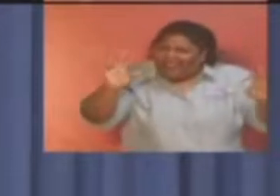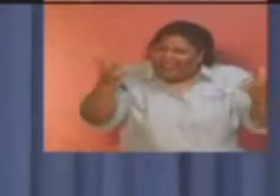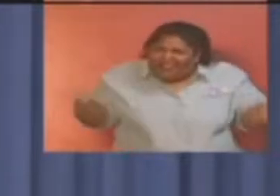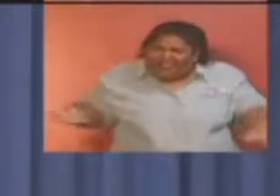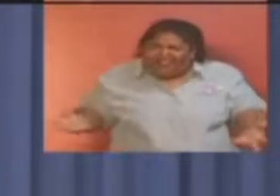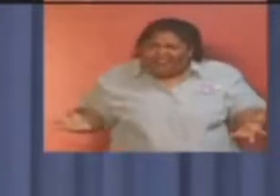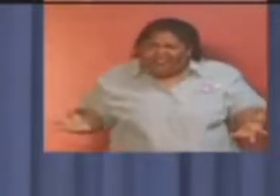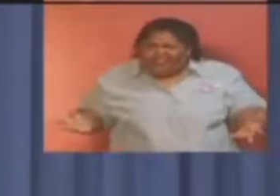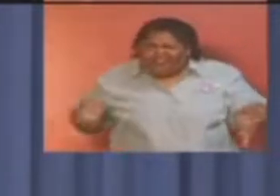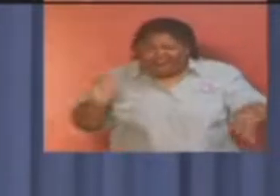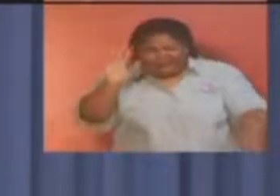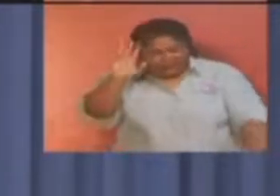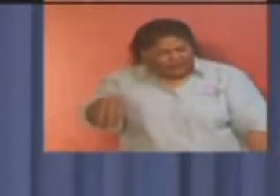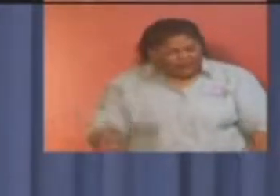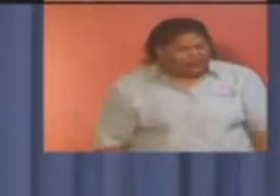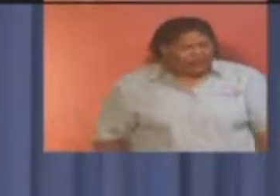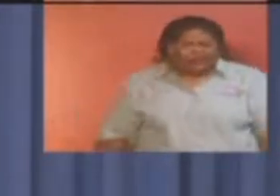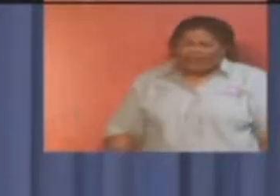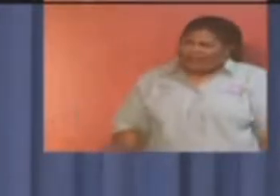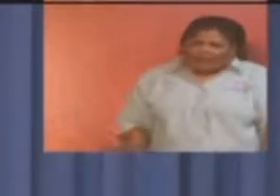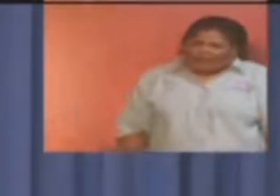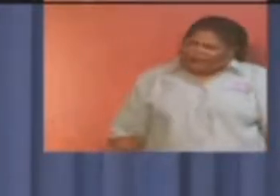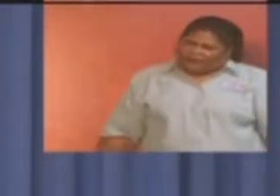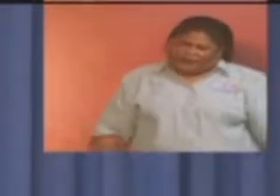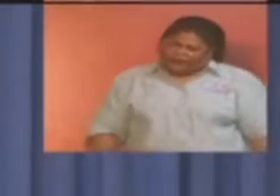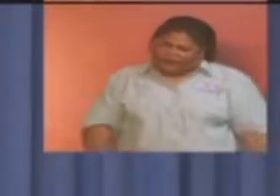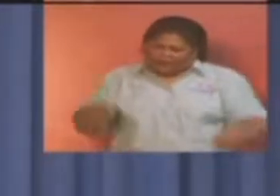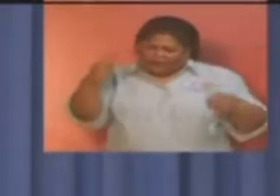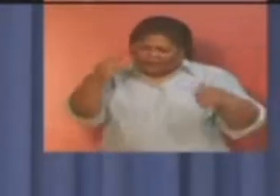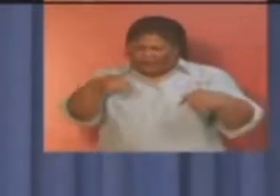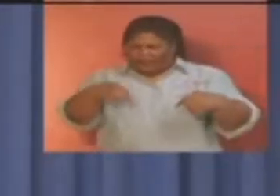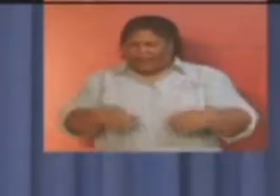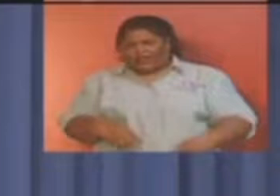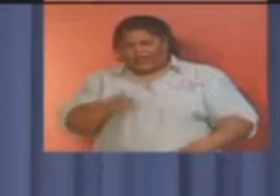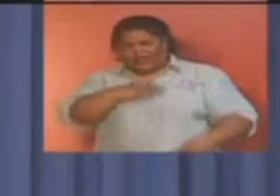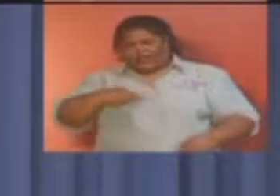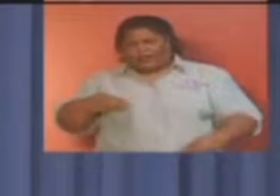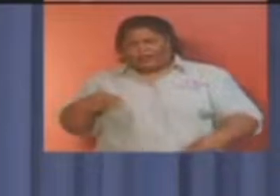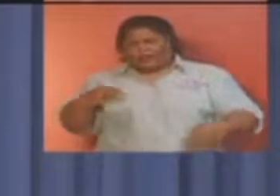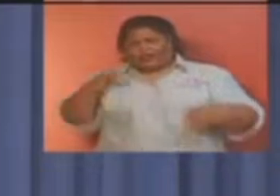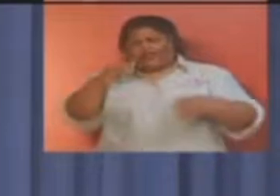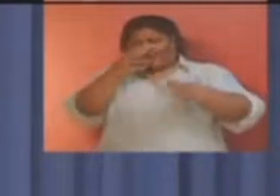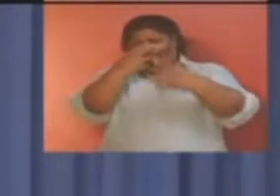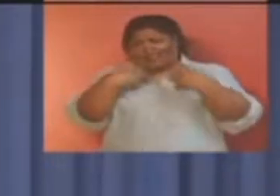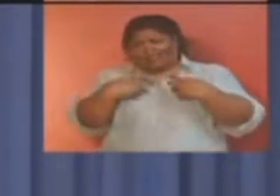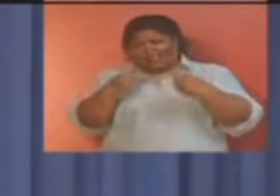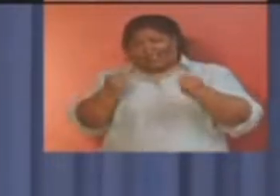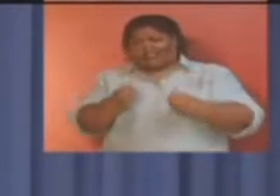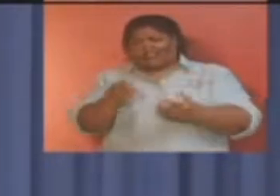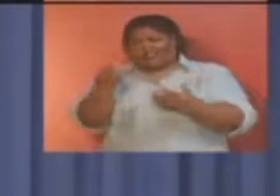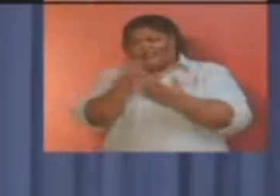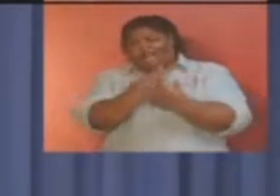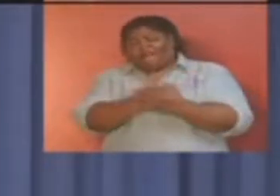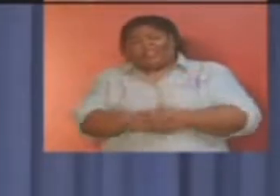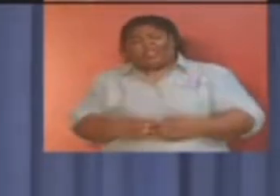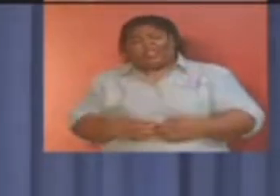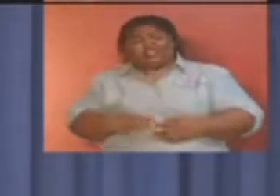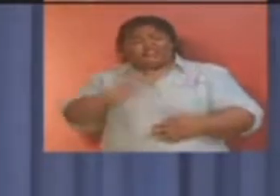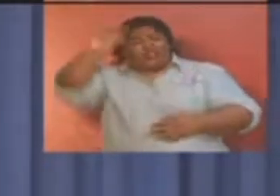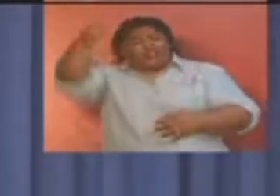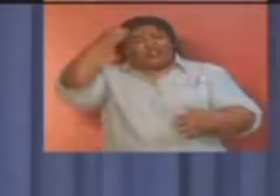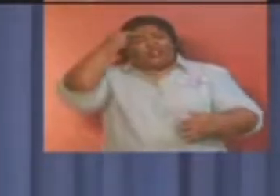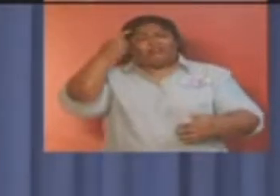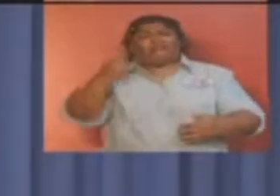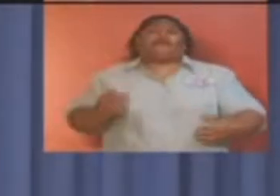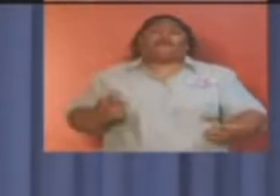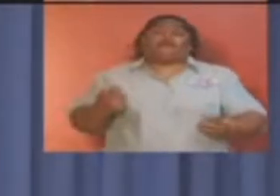We from this podium, from this table, from the Ministry of Health and from the Ministry of Trade and Finance and so on, we have been trying